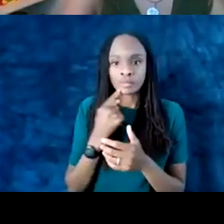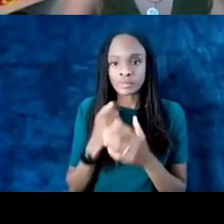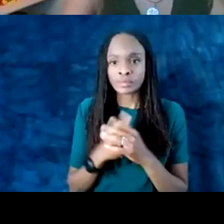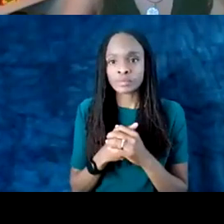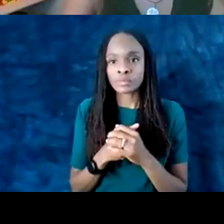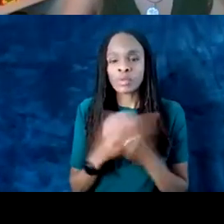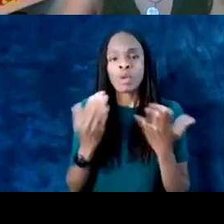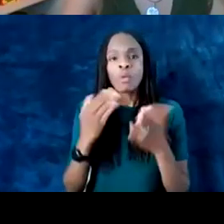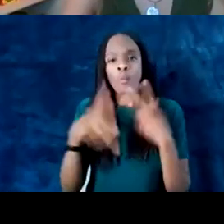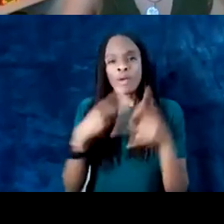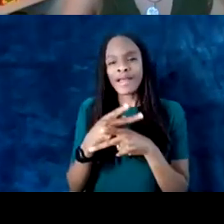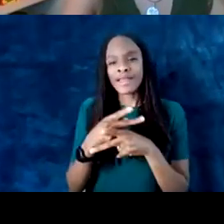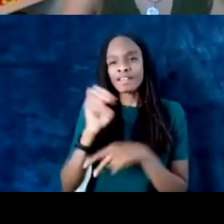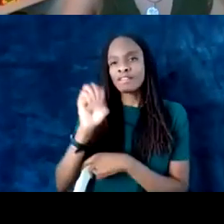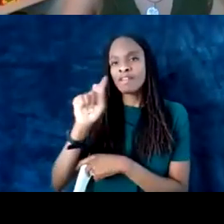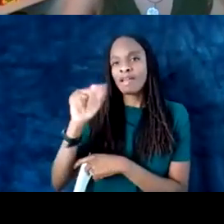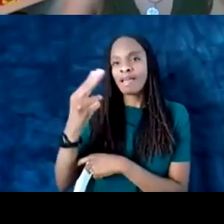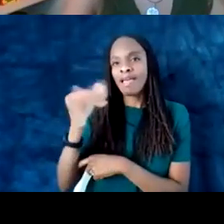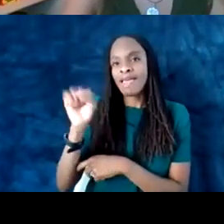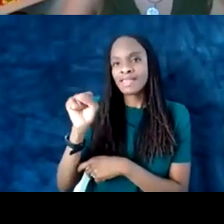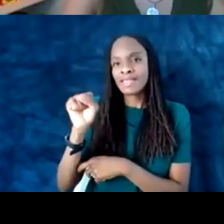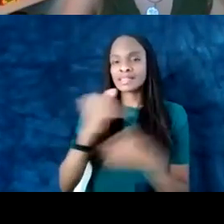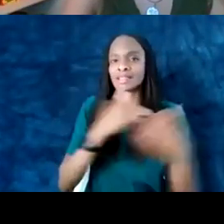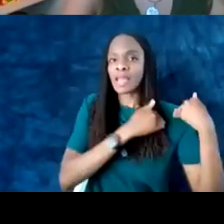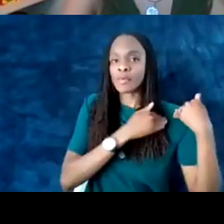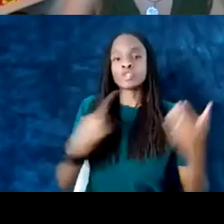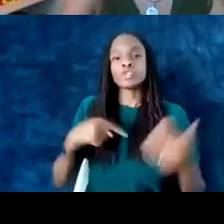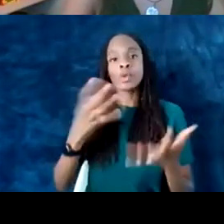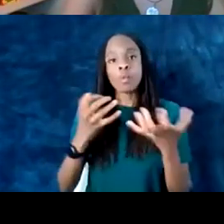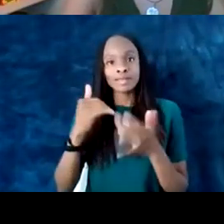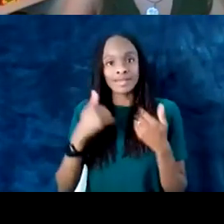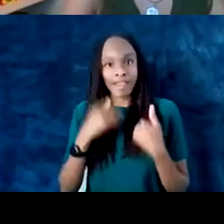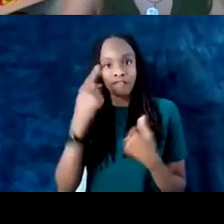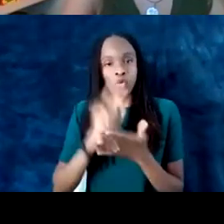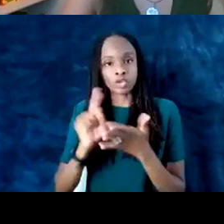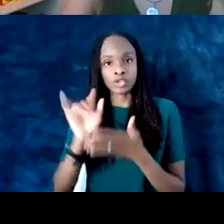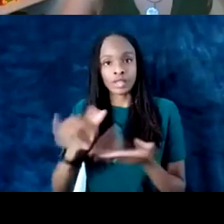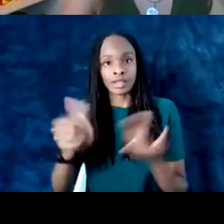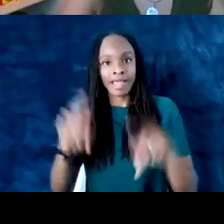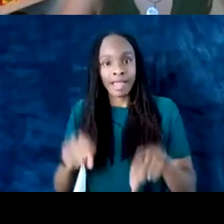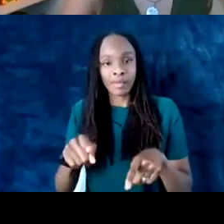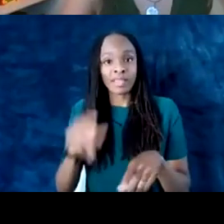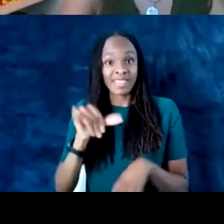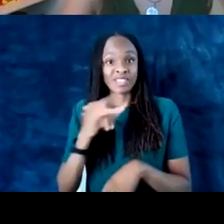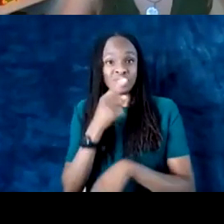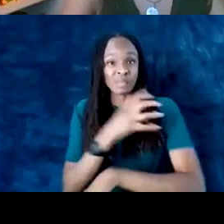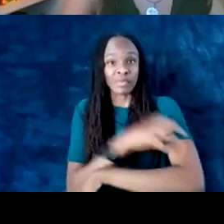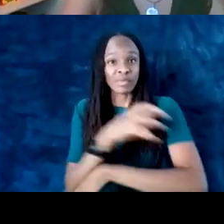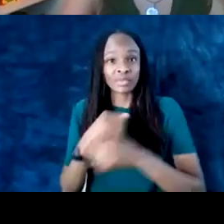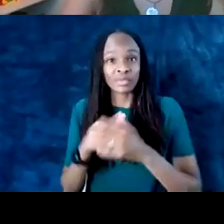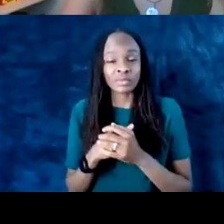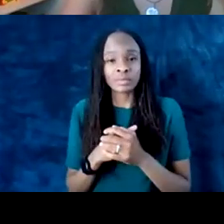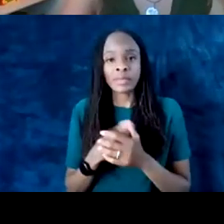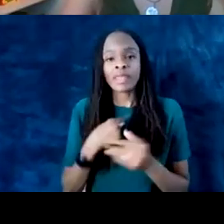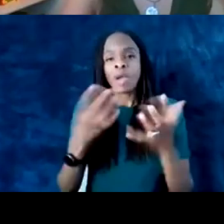what kind of ethics and accountability do we want to have for the research that is done, and that is a very powerful mechanism. And I wanted to